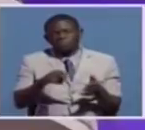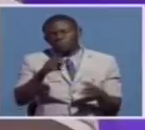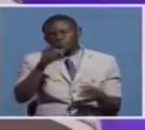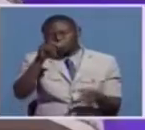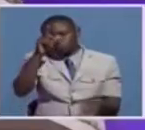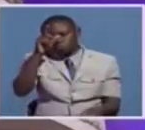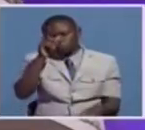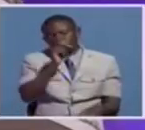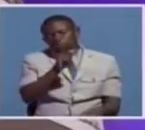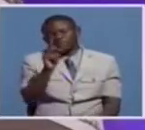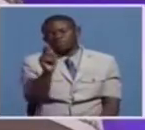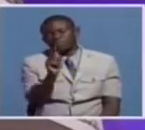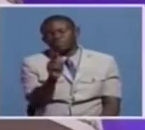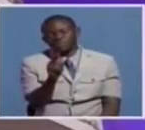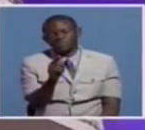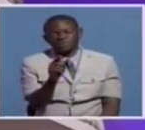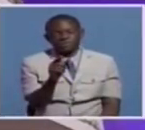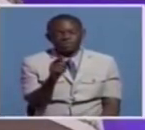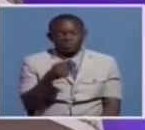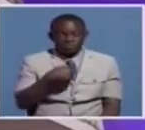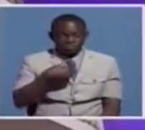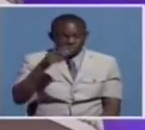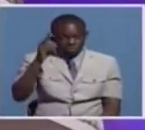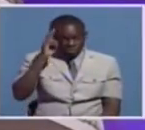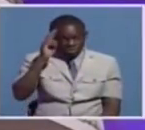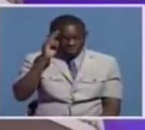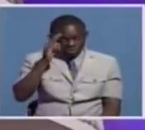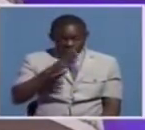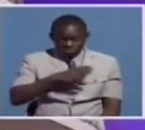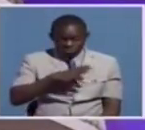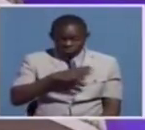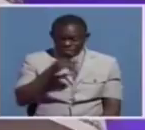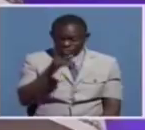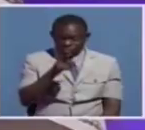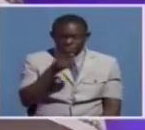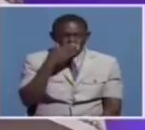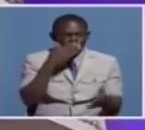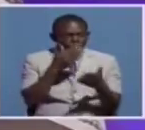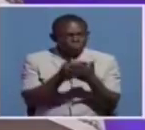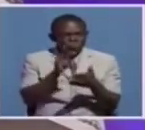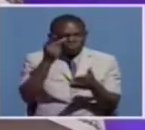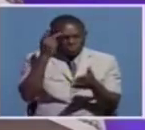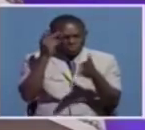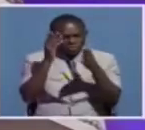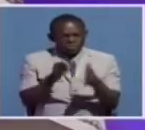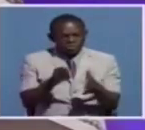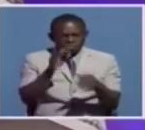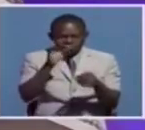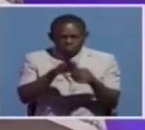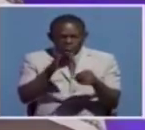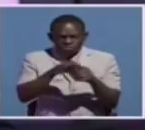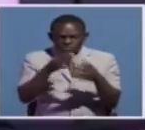for him as a politician, as a statesman. That was something great. And so two greatest moments,